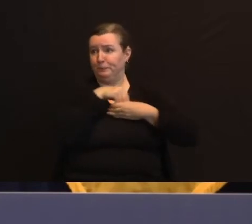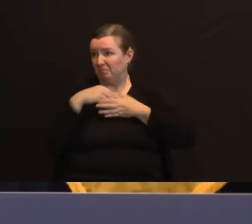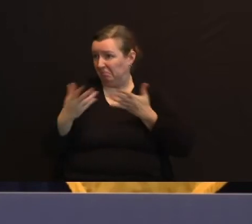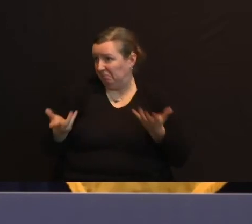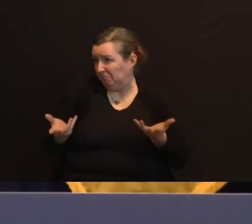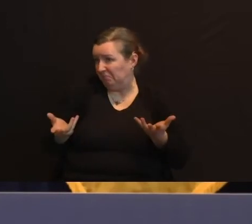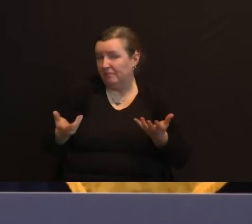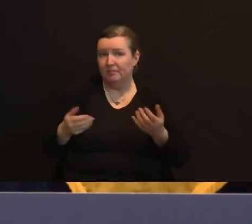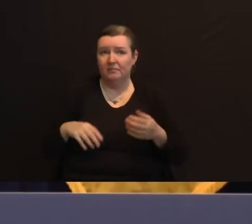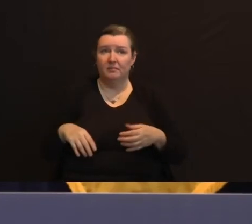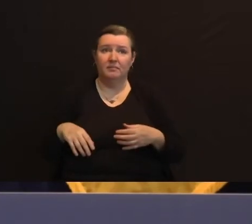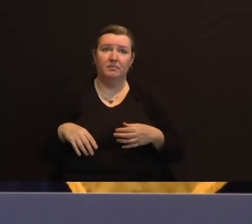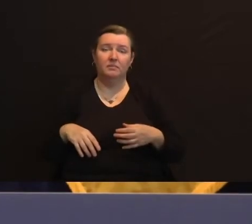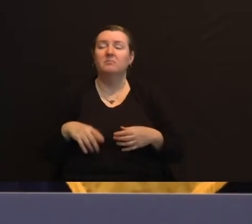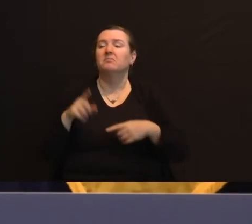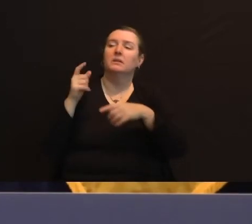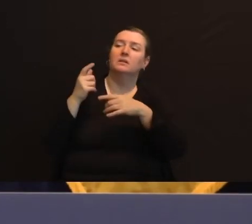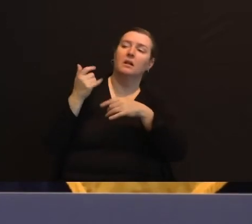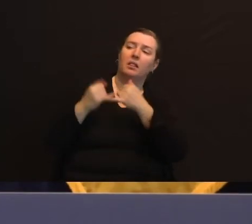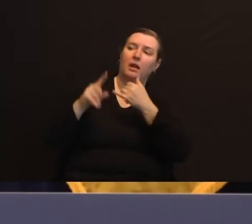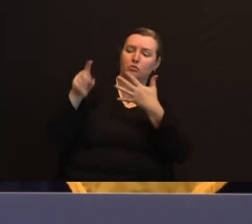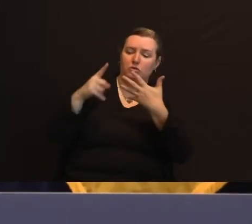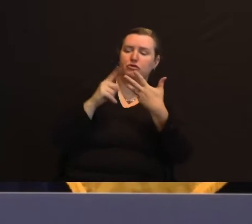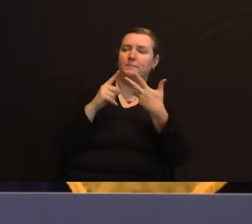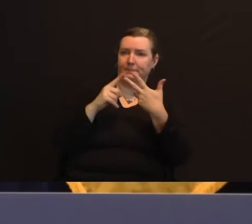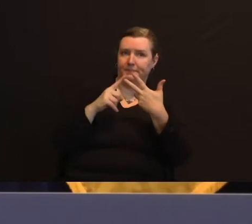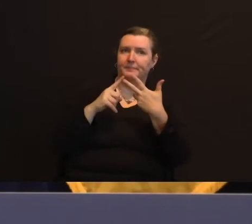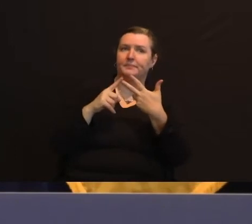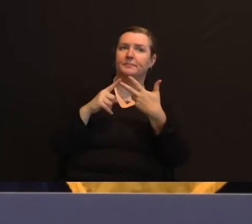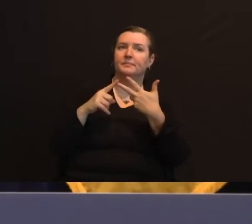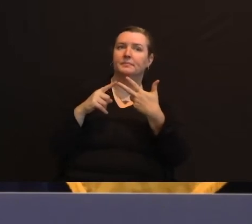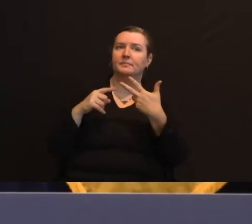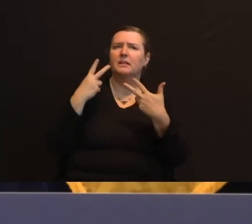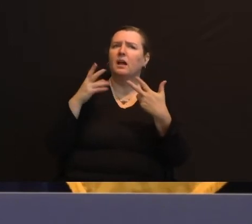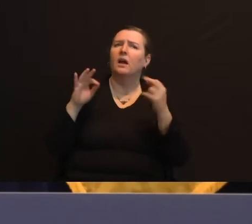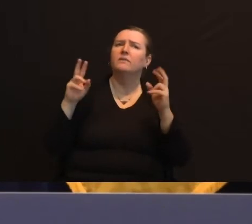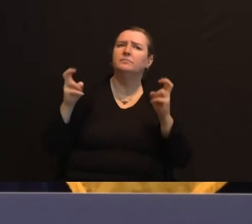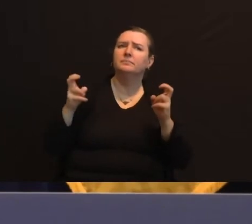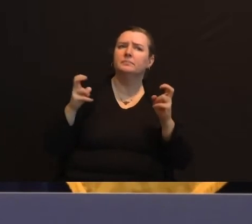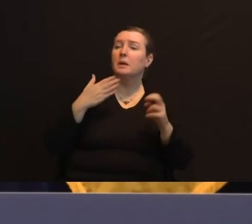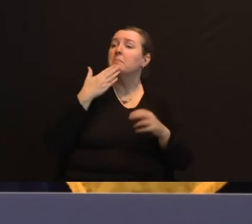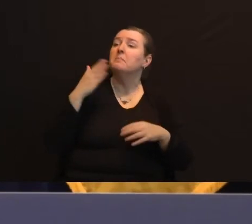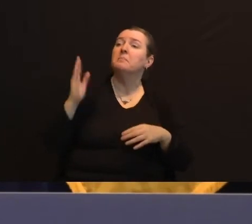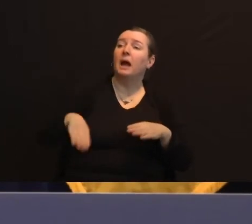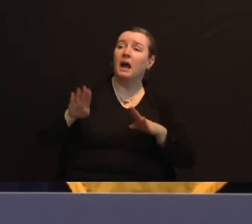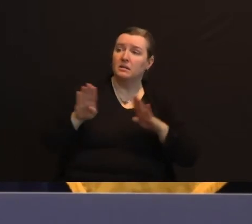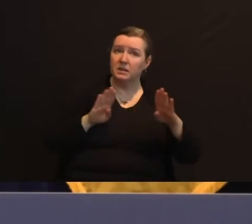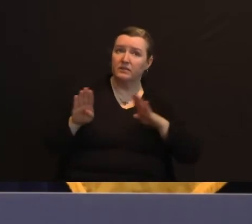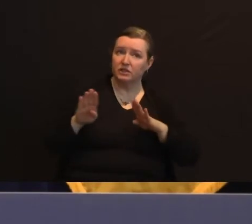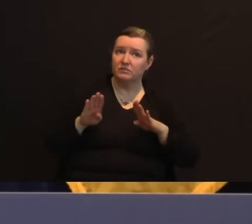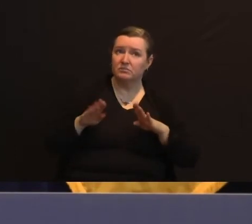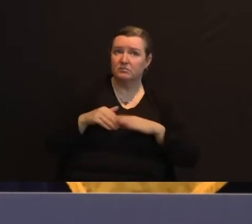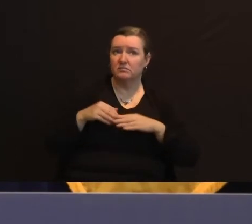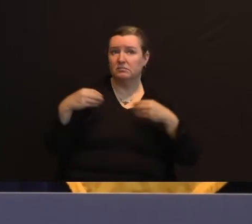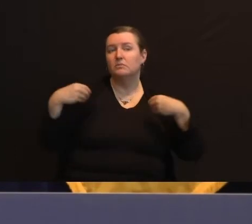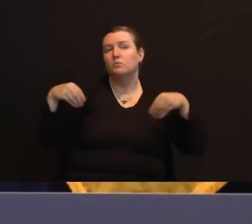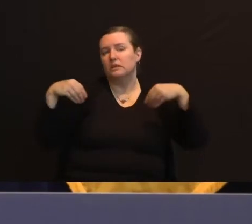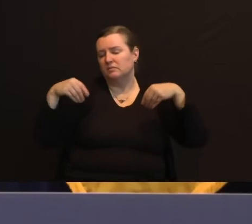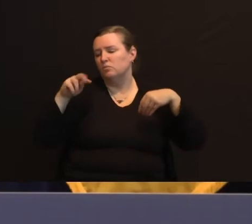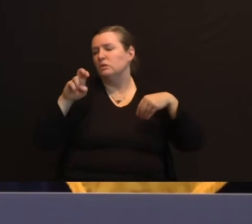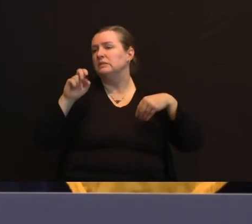question, we are seeing a lot of bad behavior in some retail outlet situations where they don't seem to be worrying